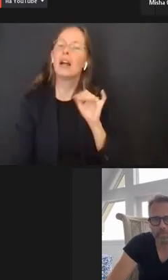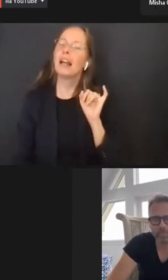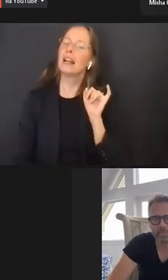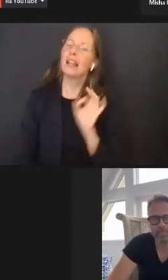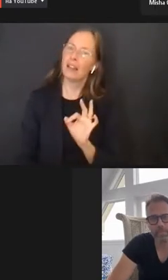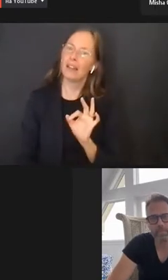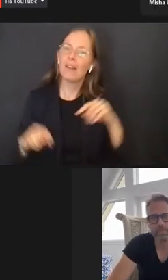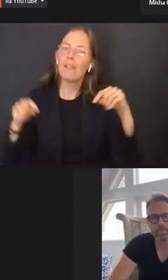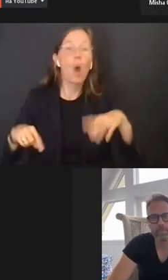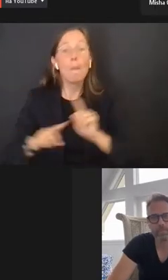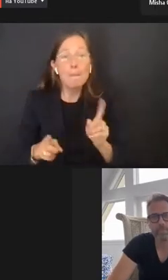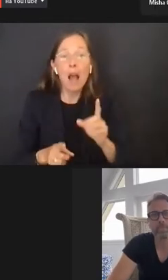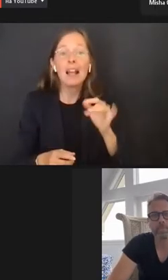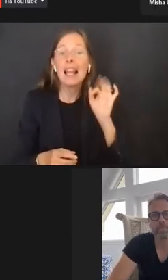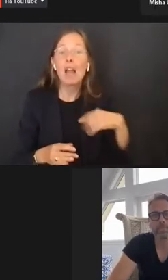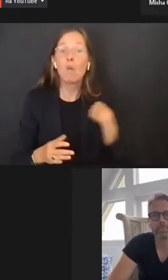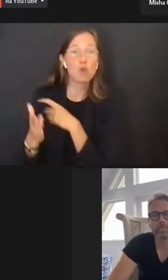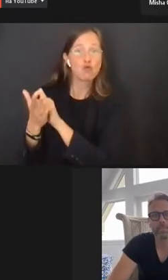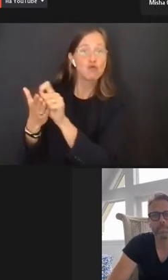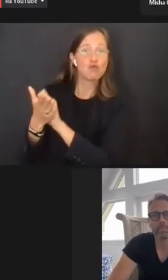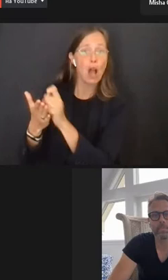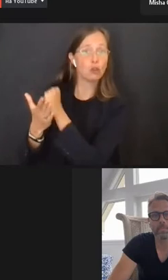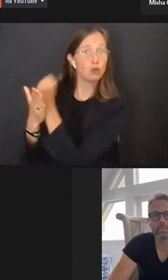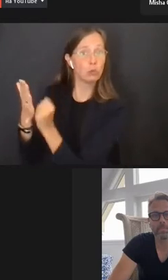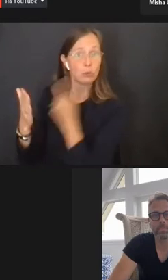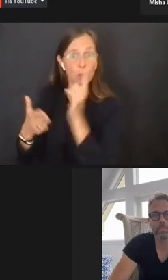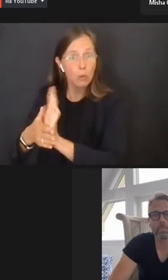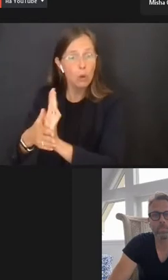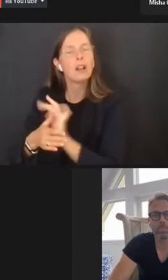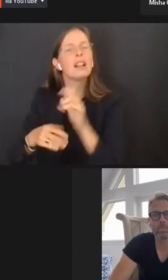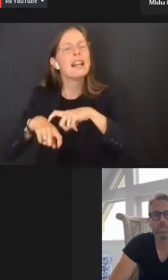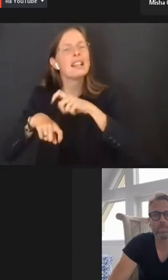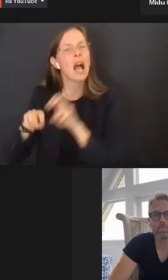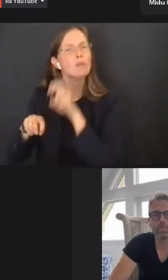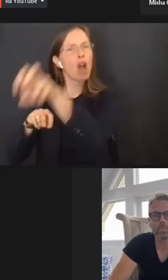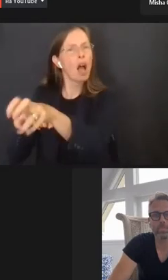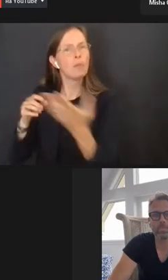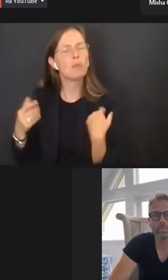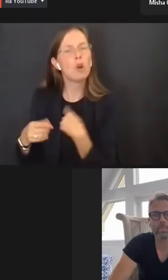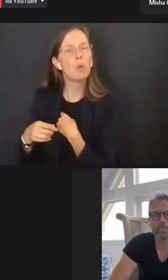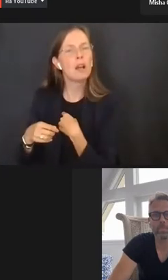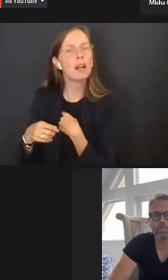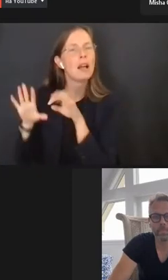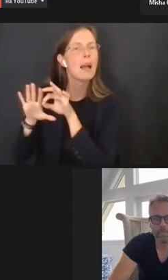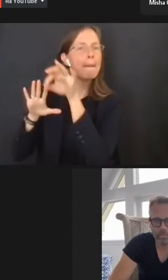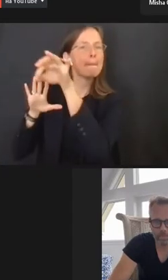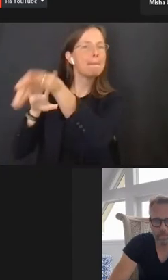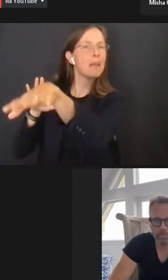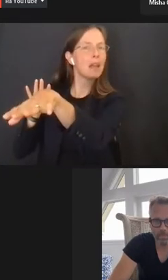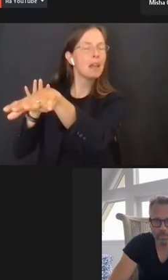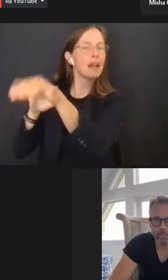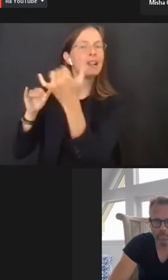if this was a modern screenplay, I think we could say what we did just there was a little time jump. Like we just teased forward. Now the